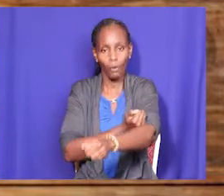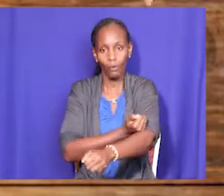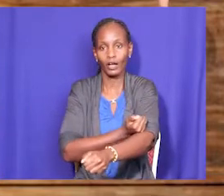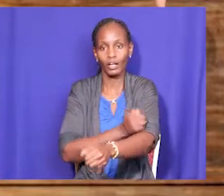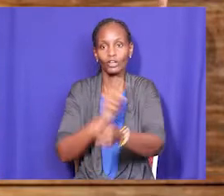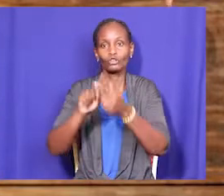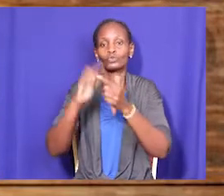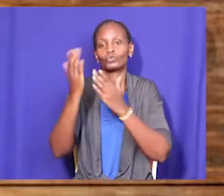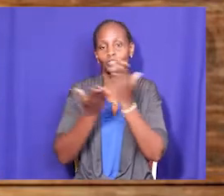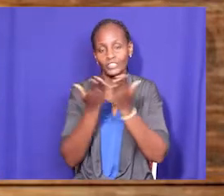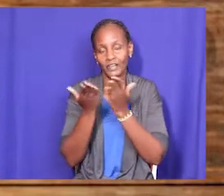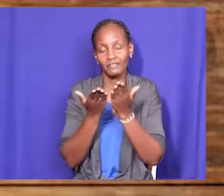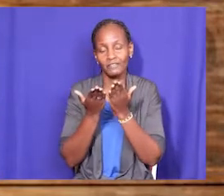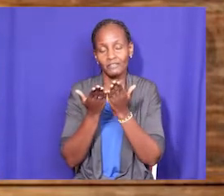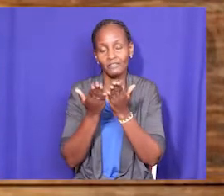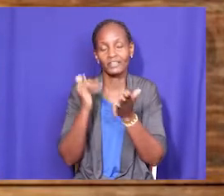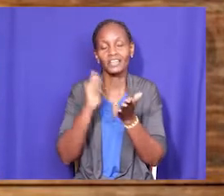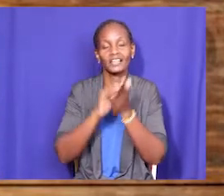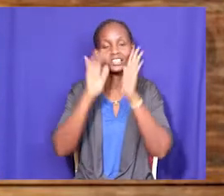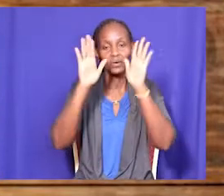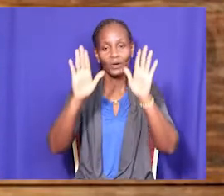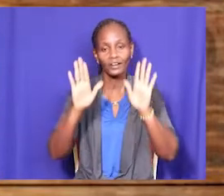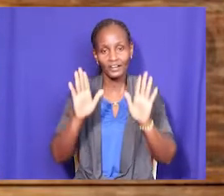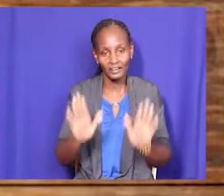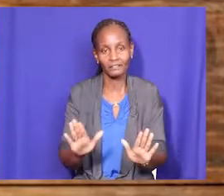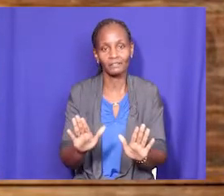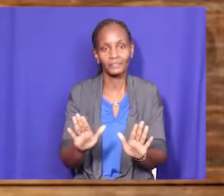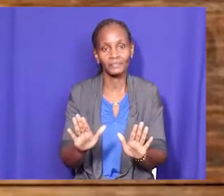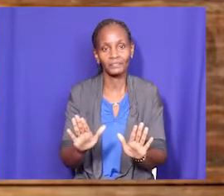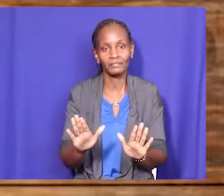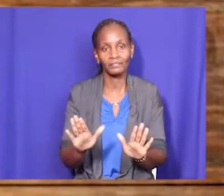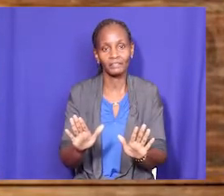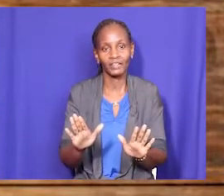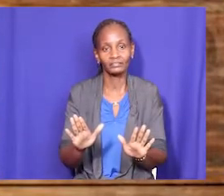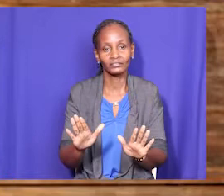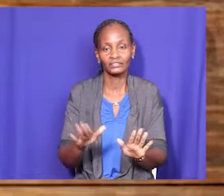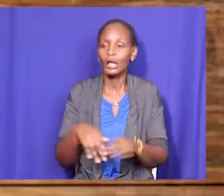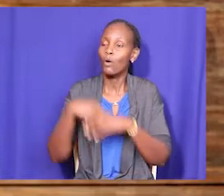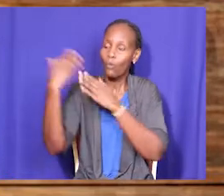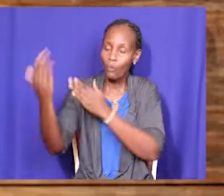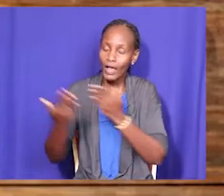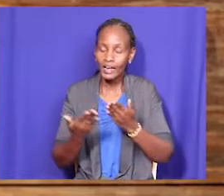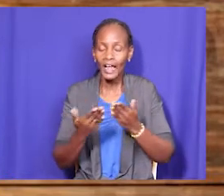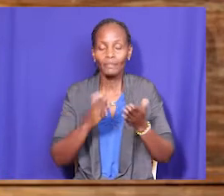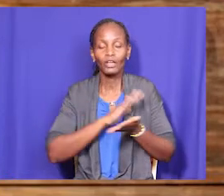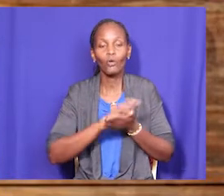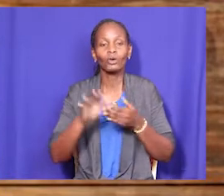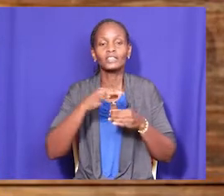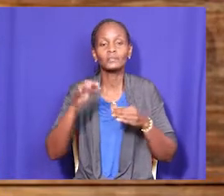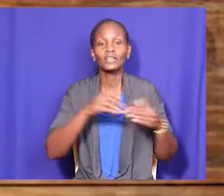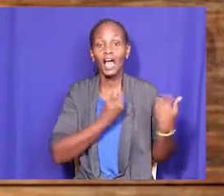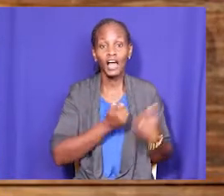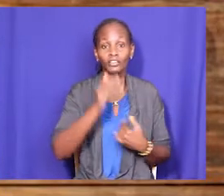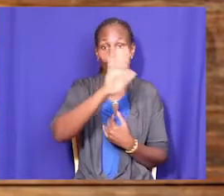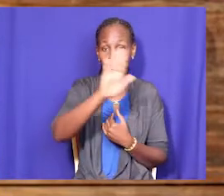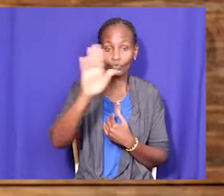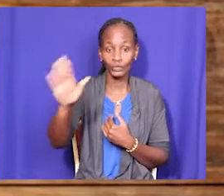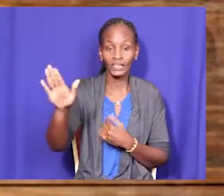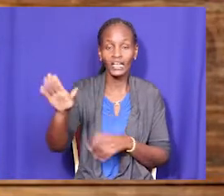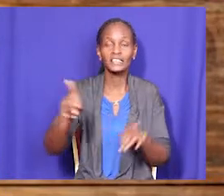to serve. That's wonderful. Yay. You only have to welcome the Holy Spirit in your heart, mm-hmm. and He will help